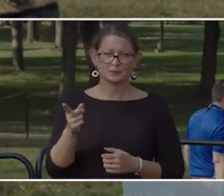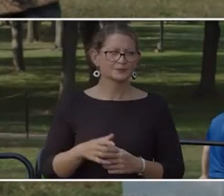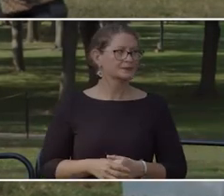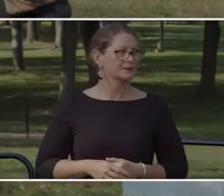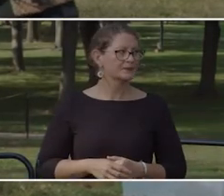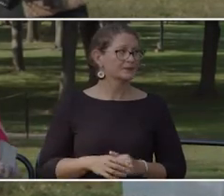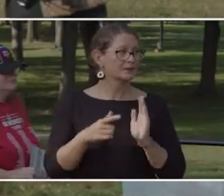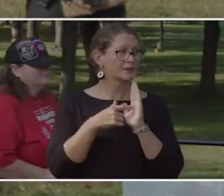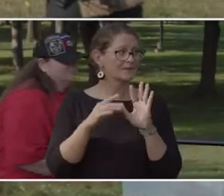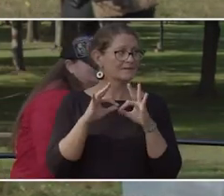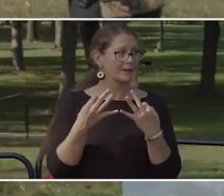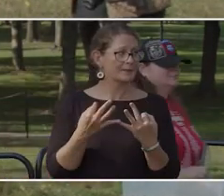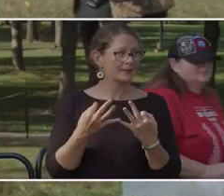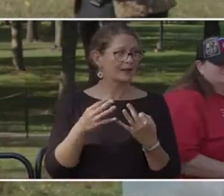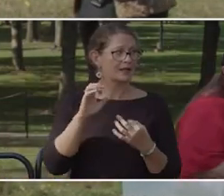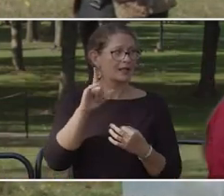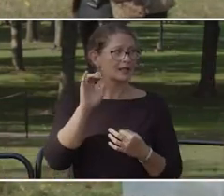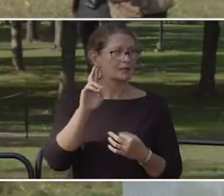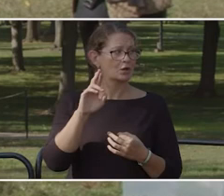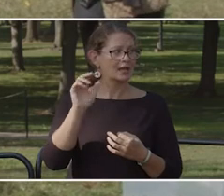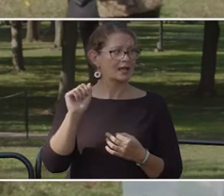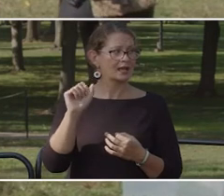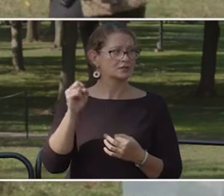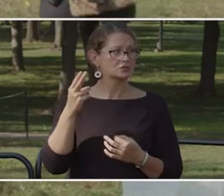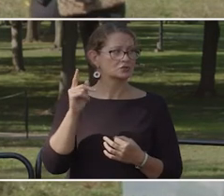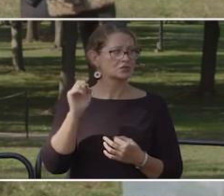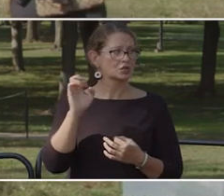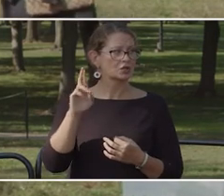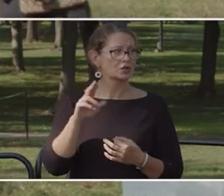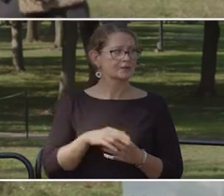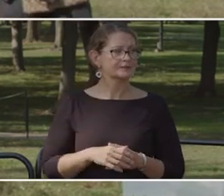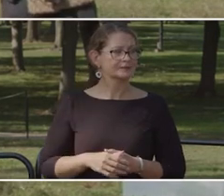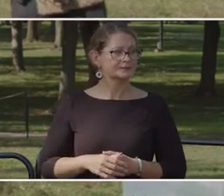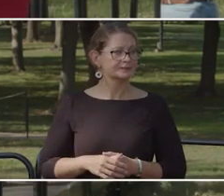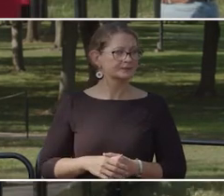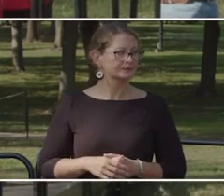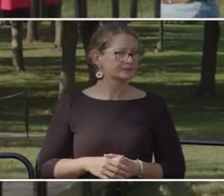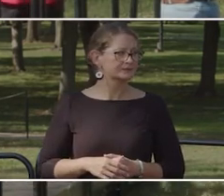On behalf of the family of Elmer A. Strickland, Army.